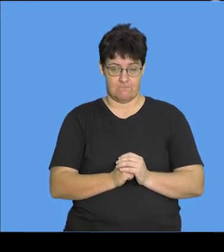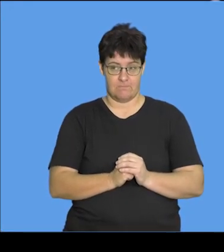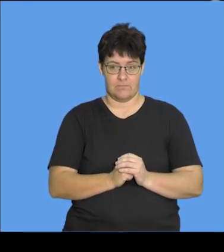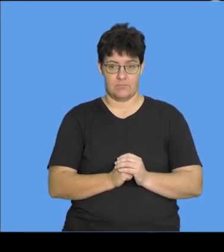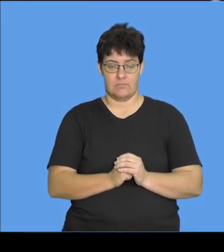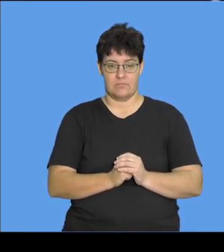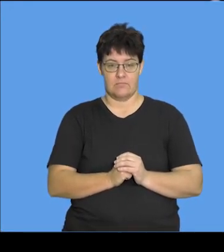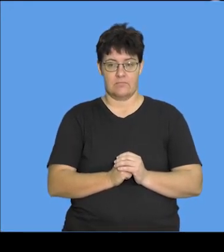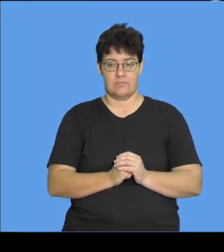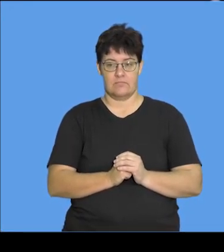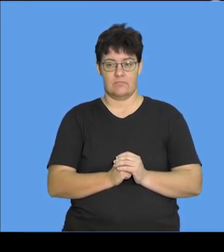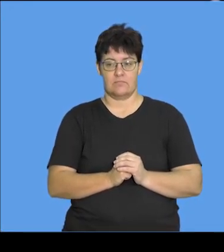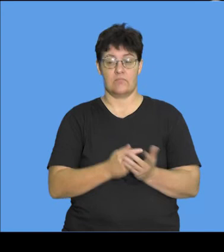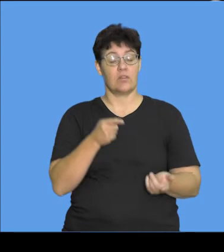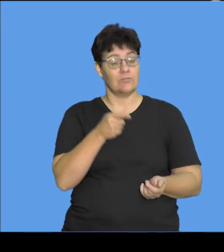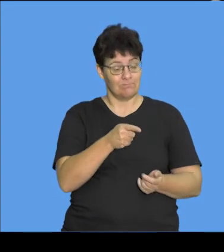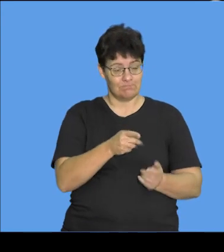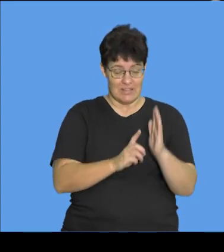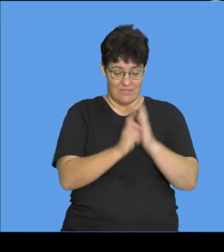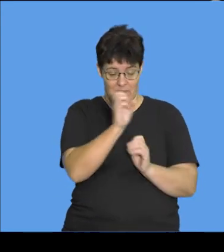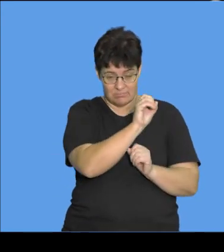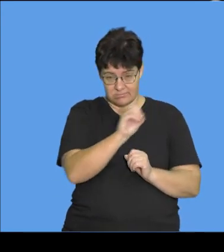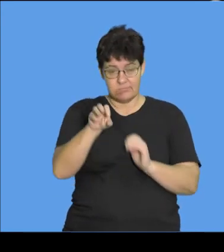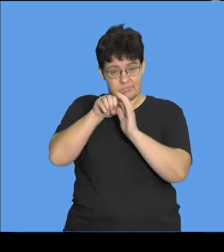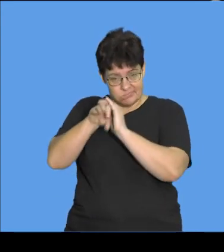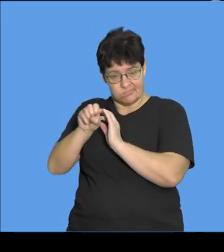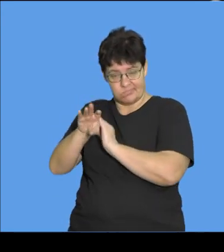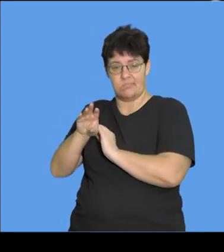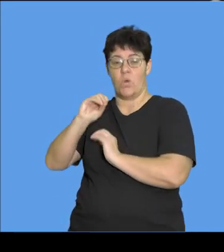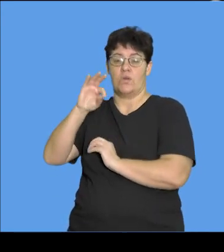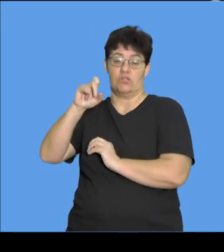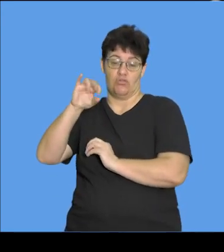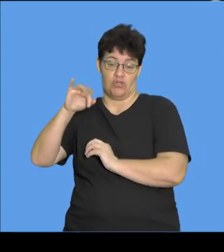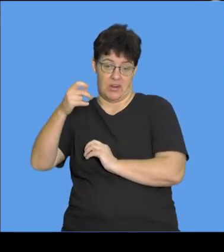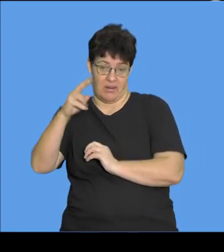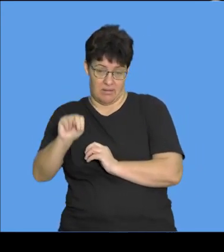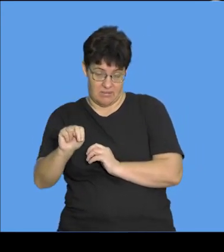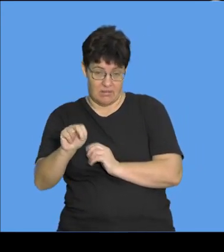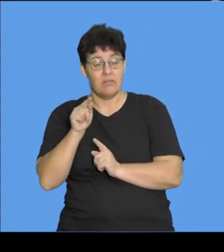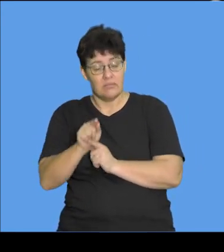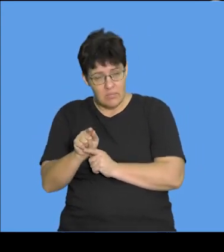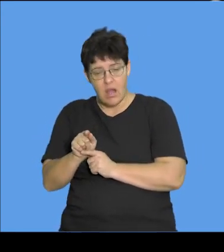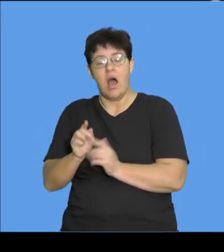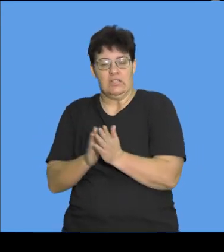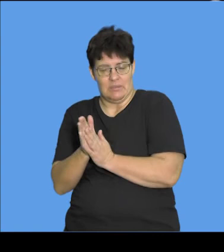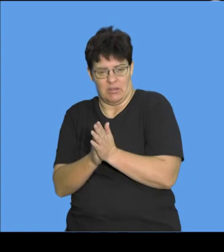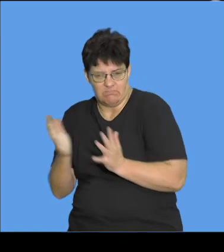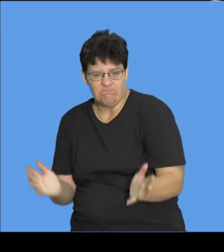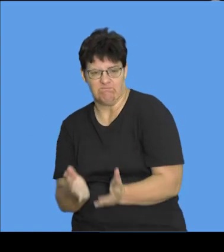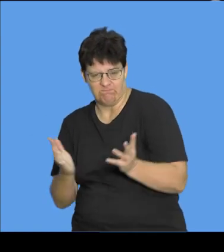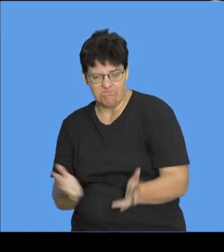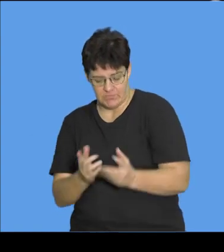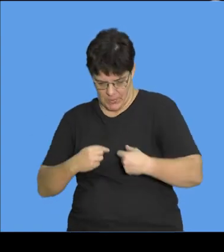Right, so the developing follicle secretes more estrogen, and this estrogen stimulates the development of the endometrium